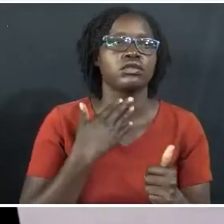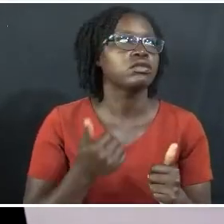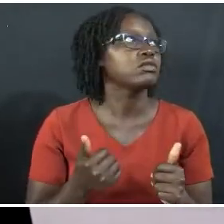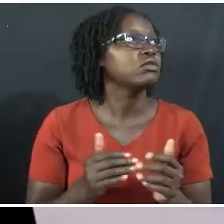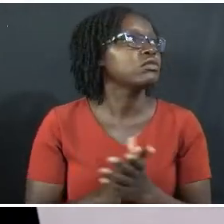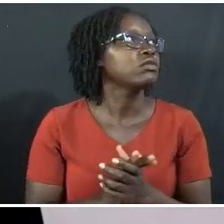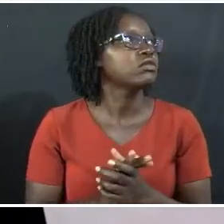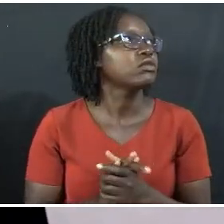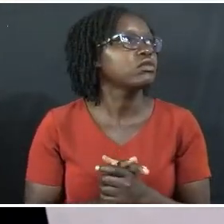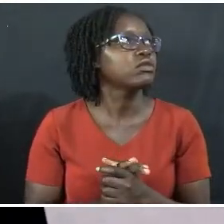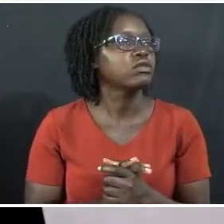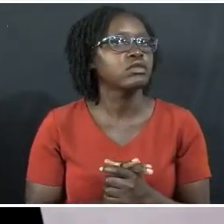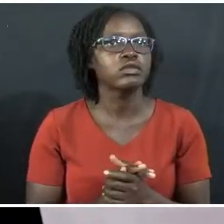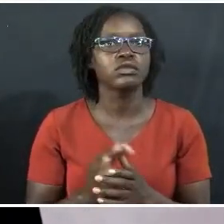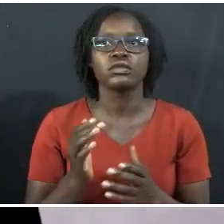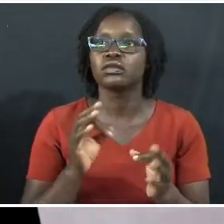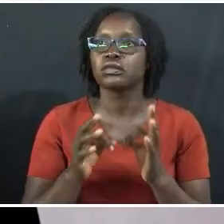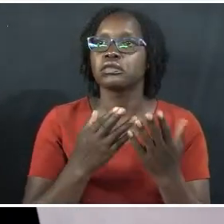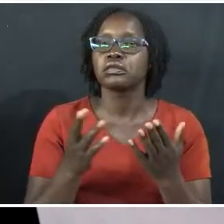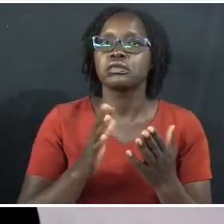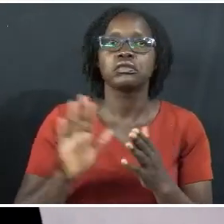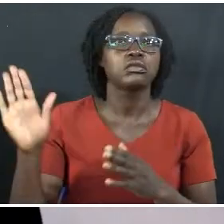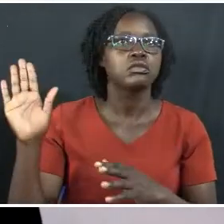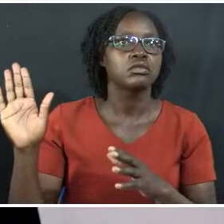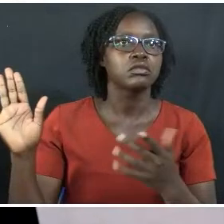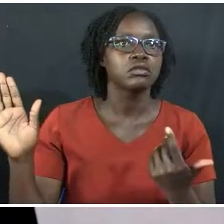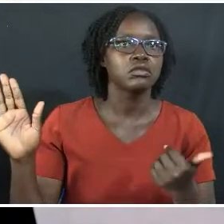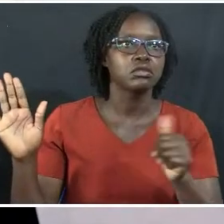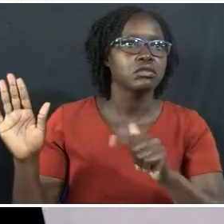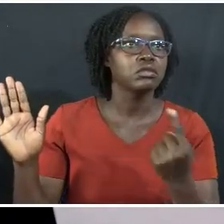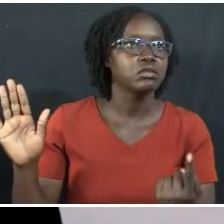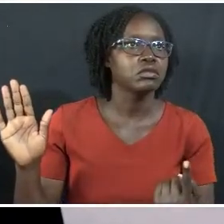Let me just see you by the raise of your hand. Just show your hand.